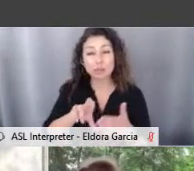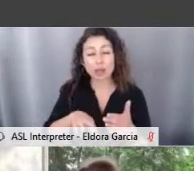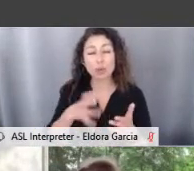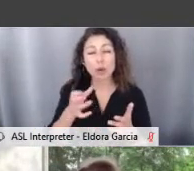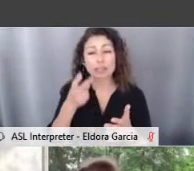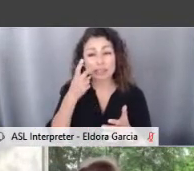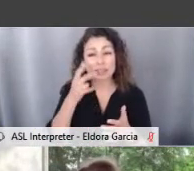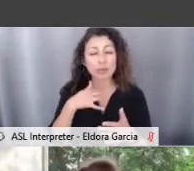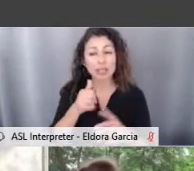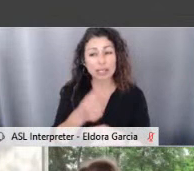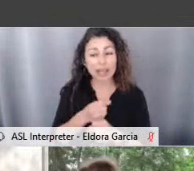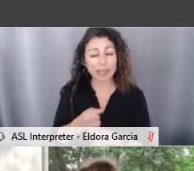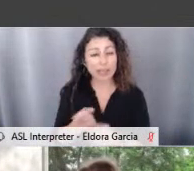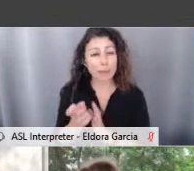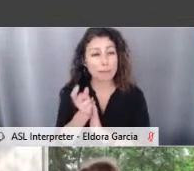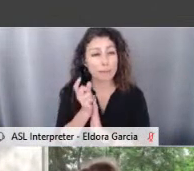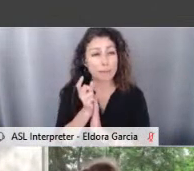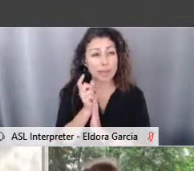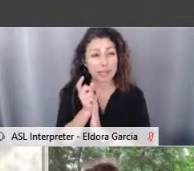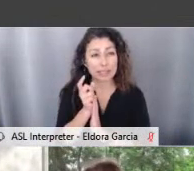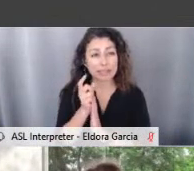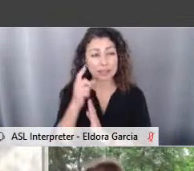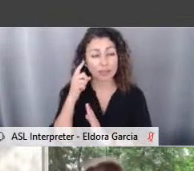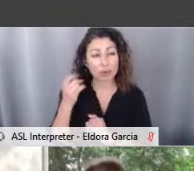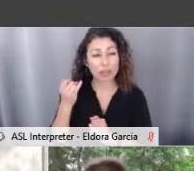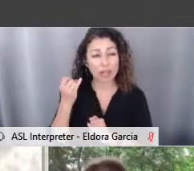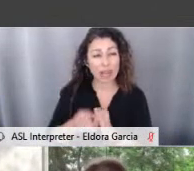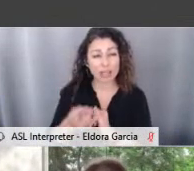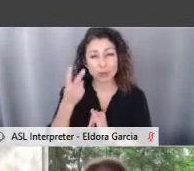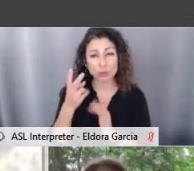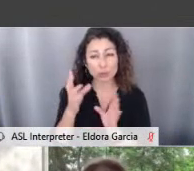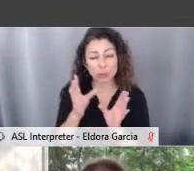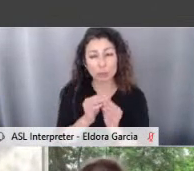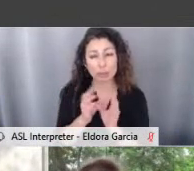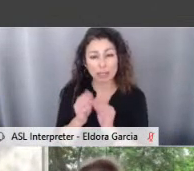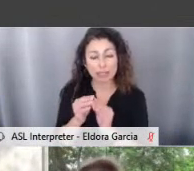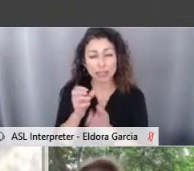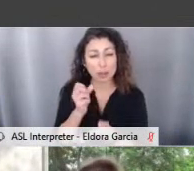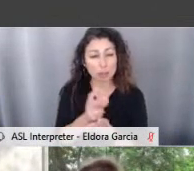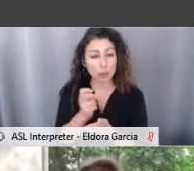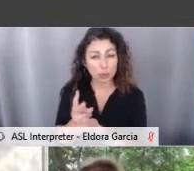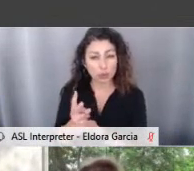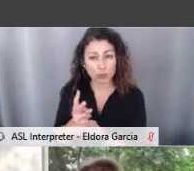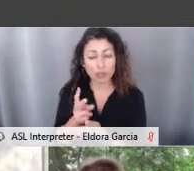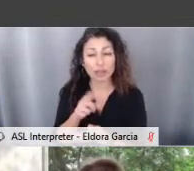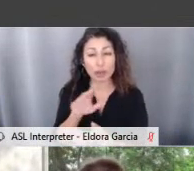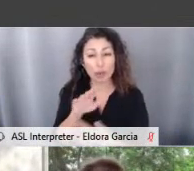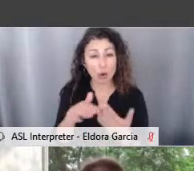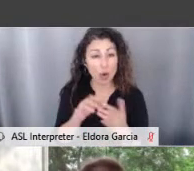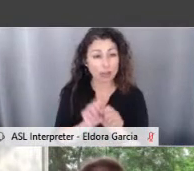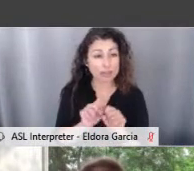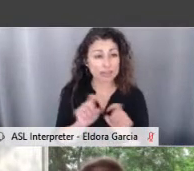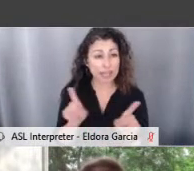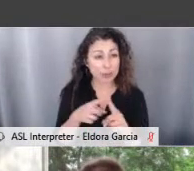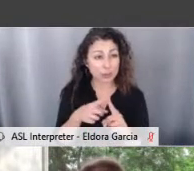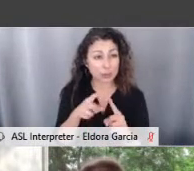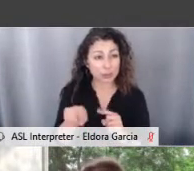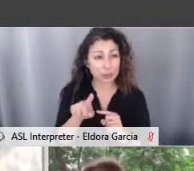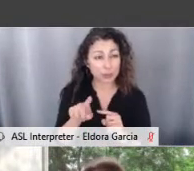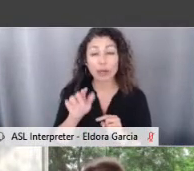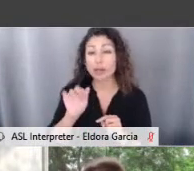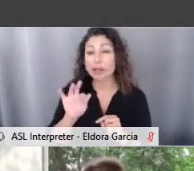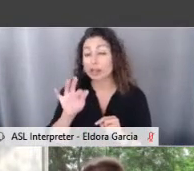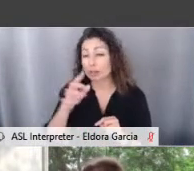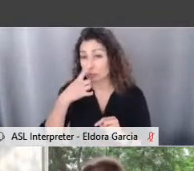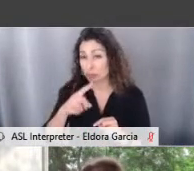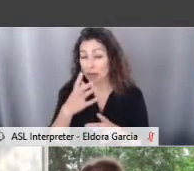if we can get the minutes for the last two meetings approved. They were all sent out to you. And so if I could